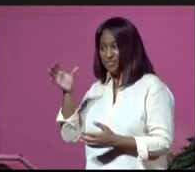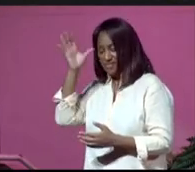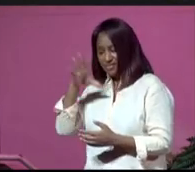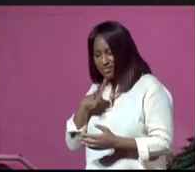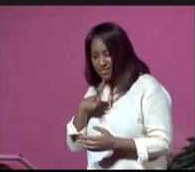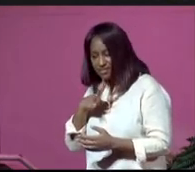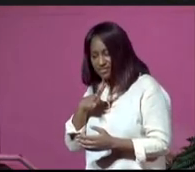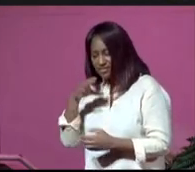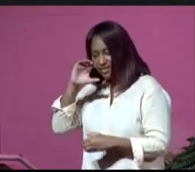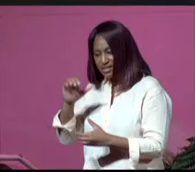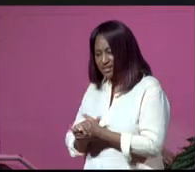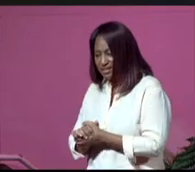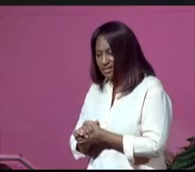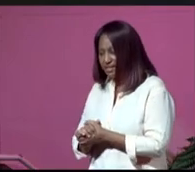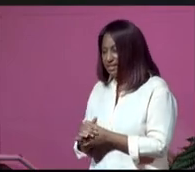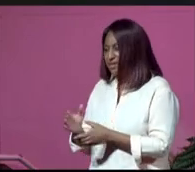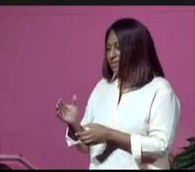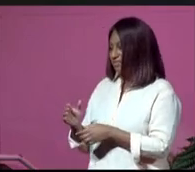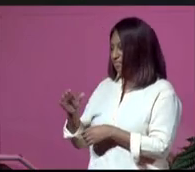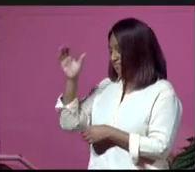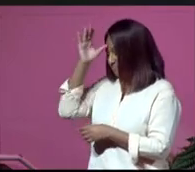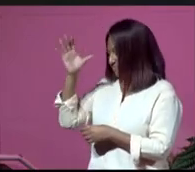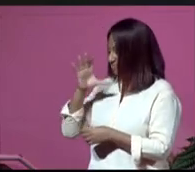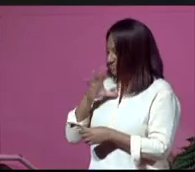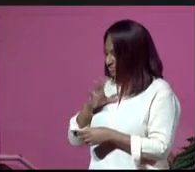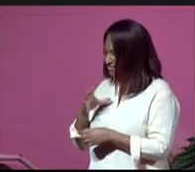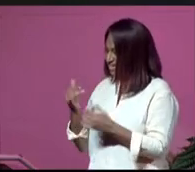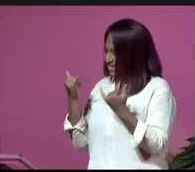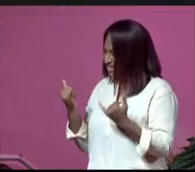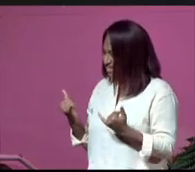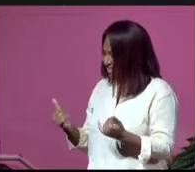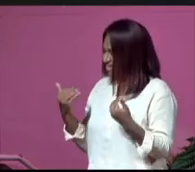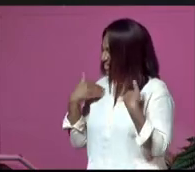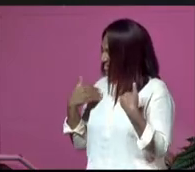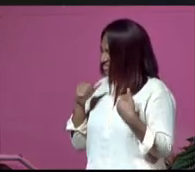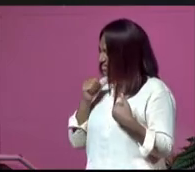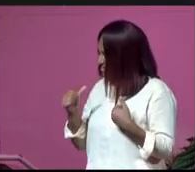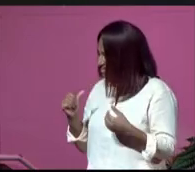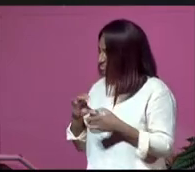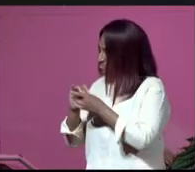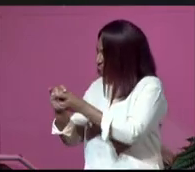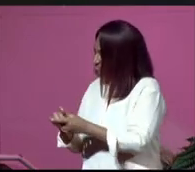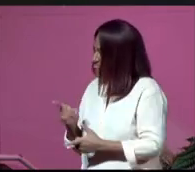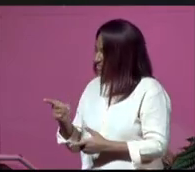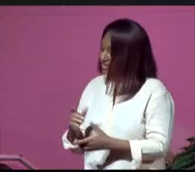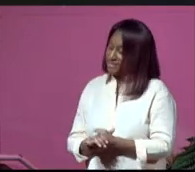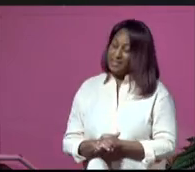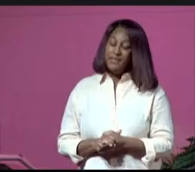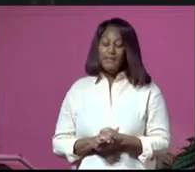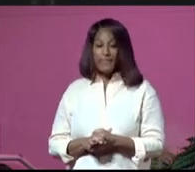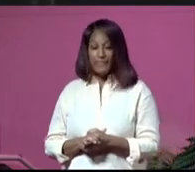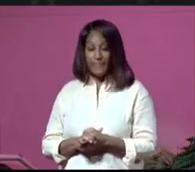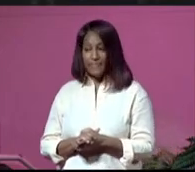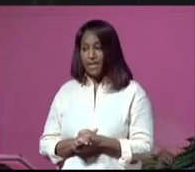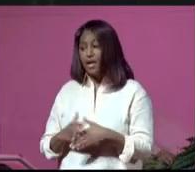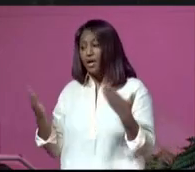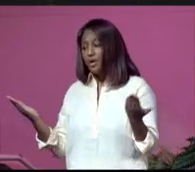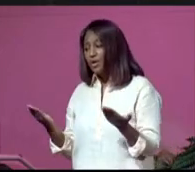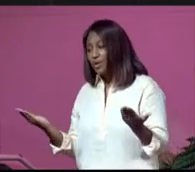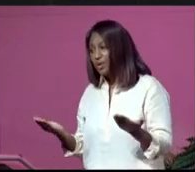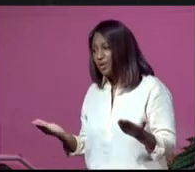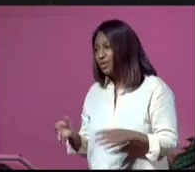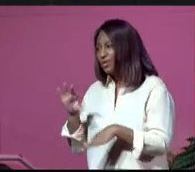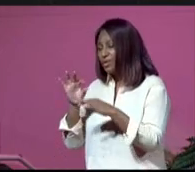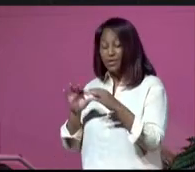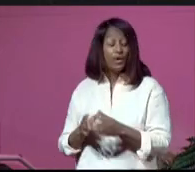husbands, and the man you now have is not your husband. That could be read a whole lot of ways. What you have just